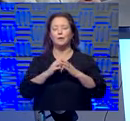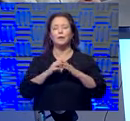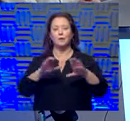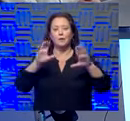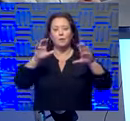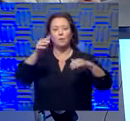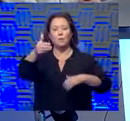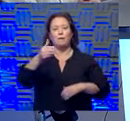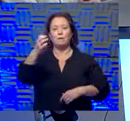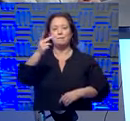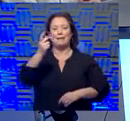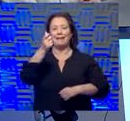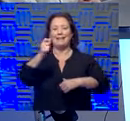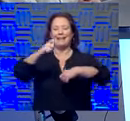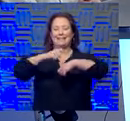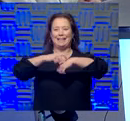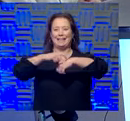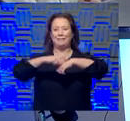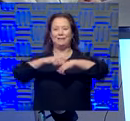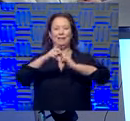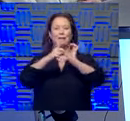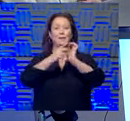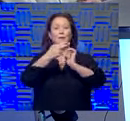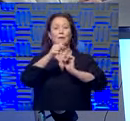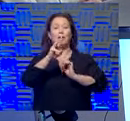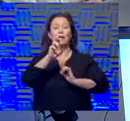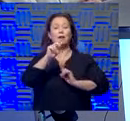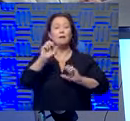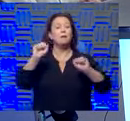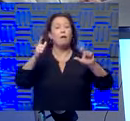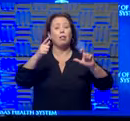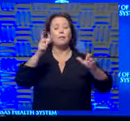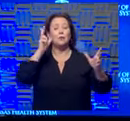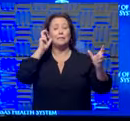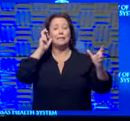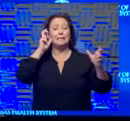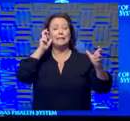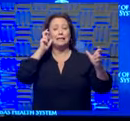We'll welcome you back anytime, and always Doc Hawk. And to all of our listeners out there,